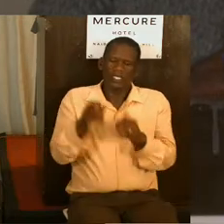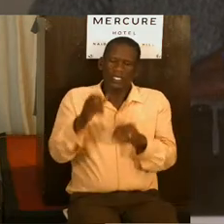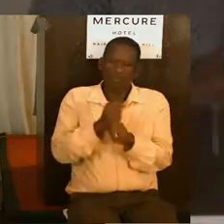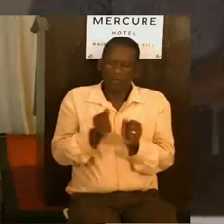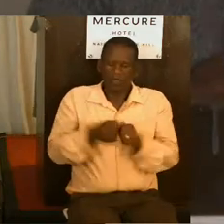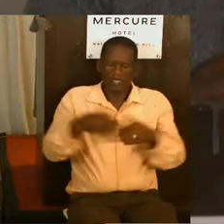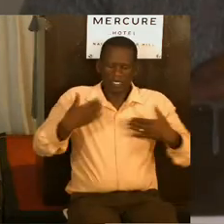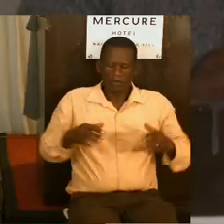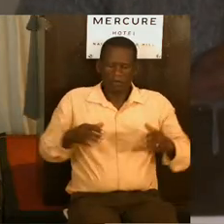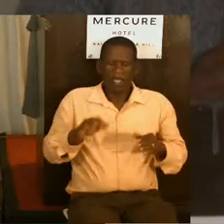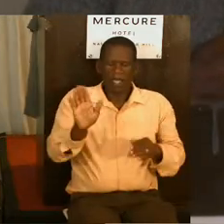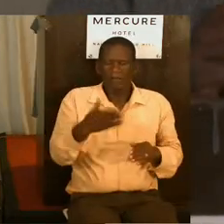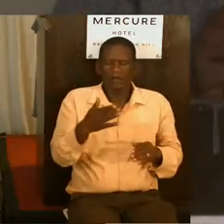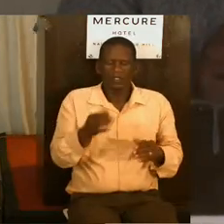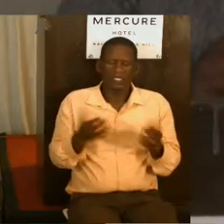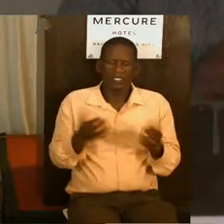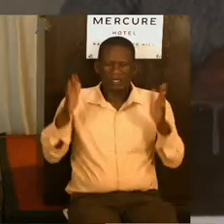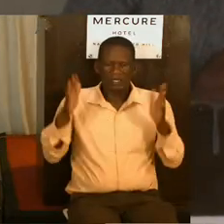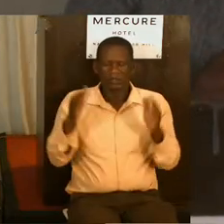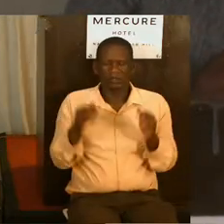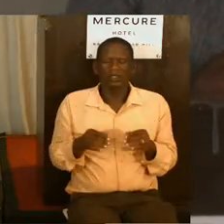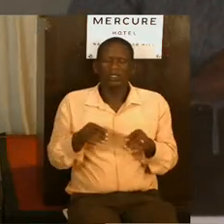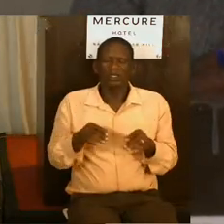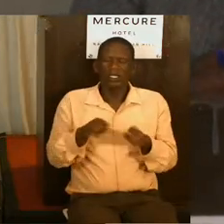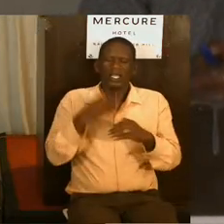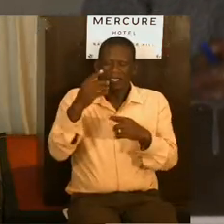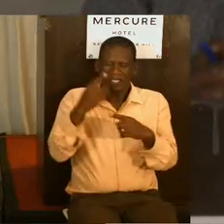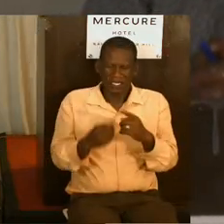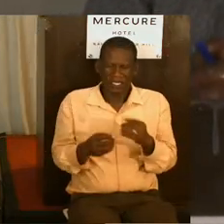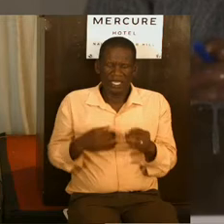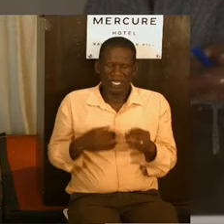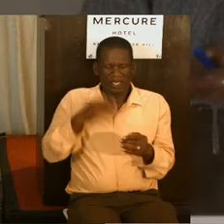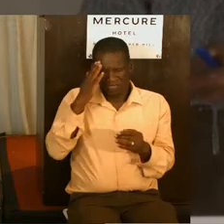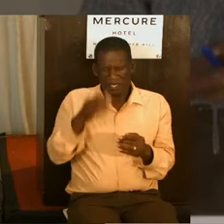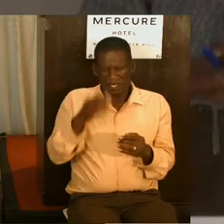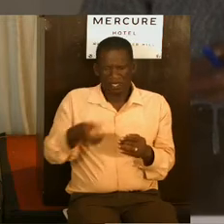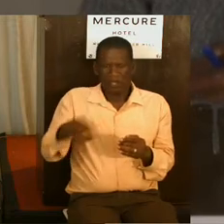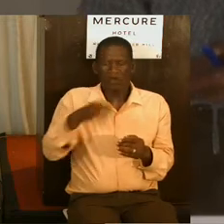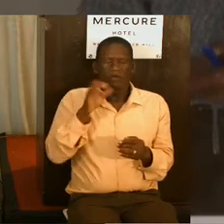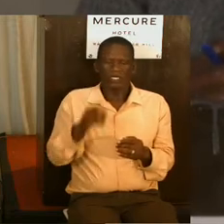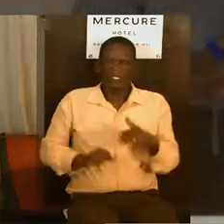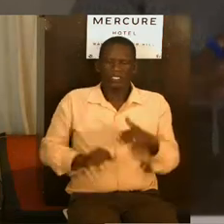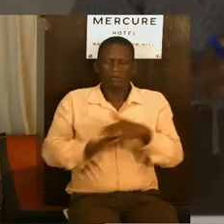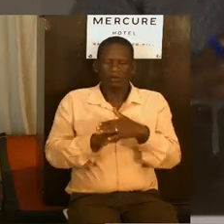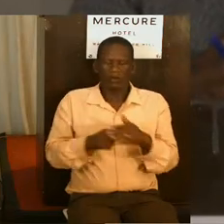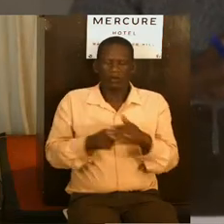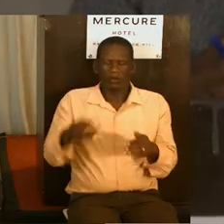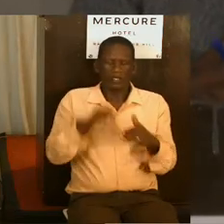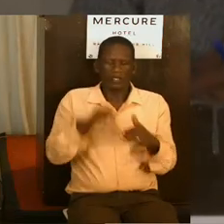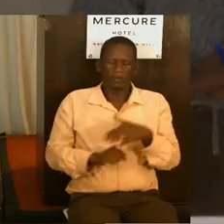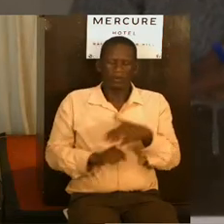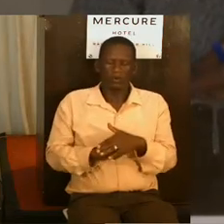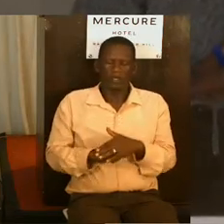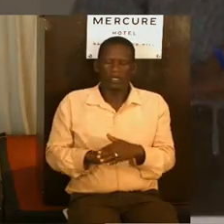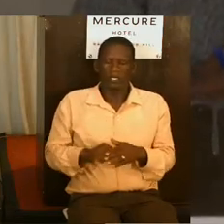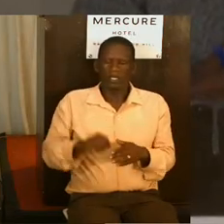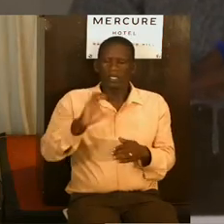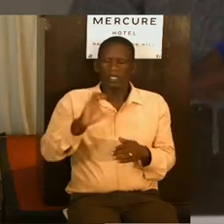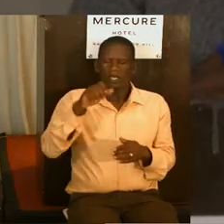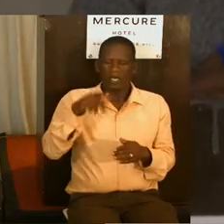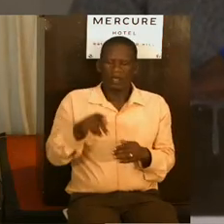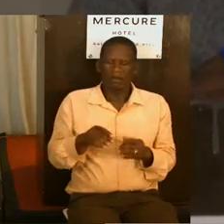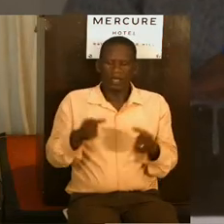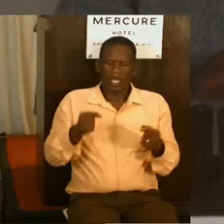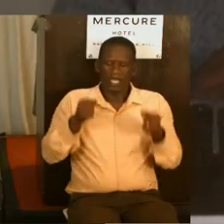work with the drama and music festivals as of next year I think we will be supporting the cup